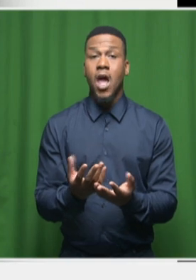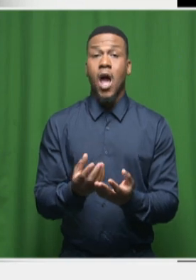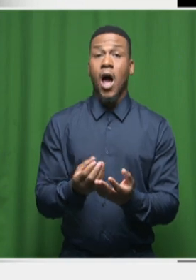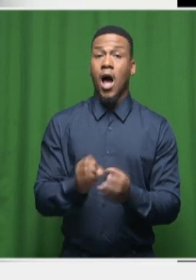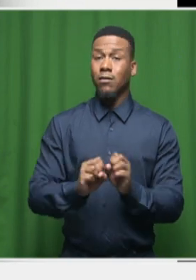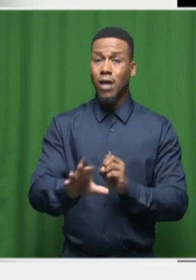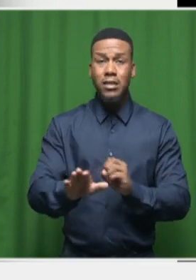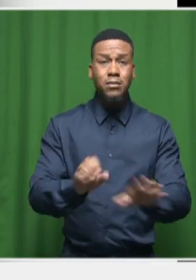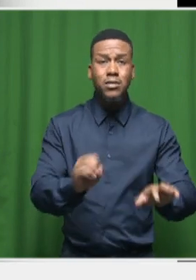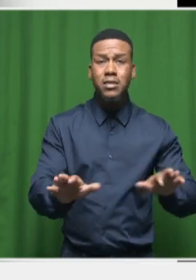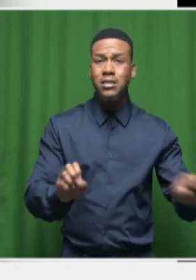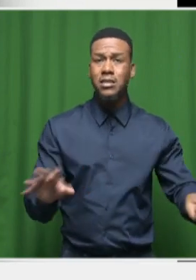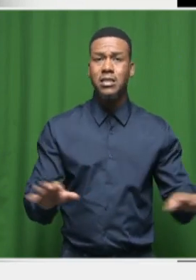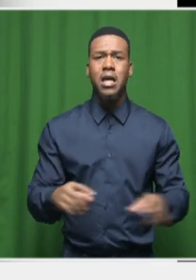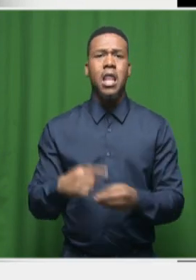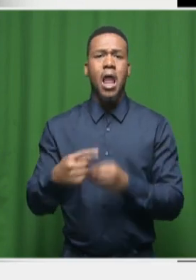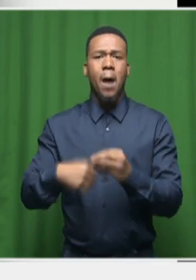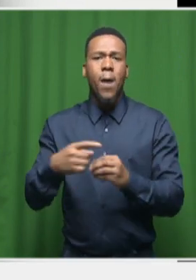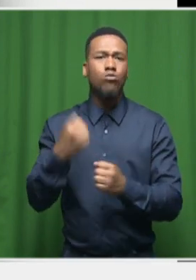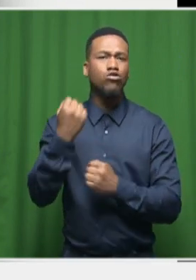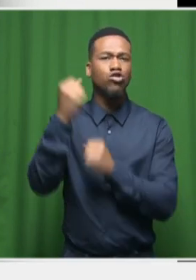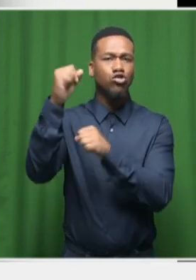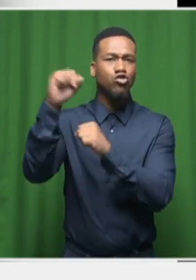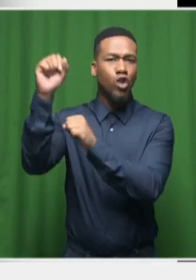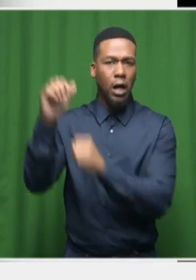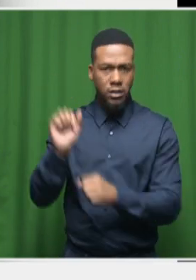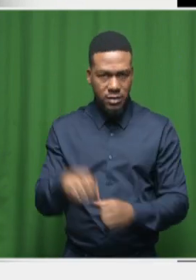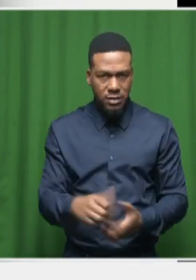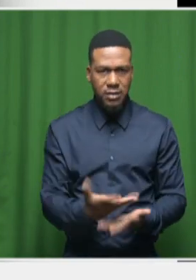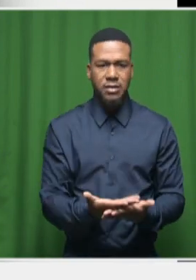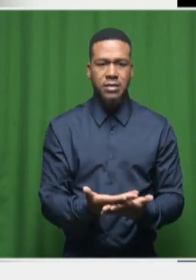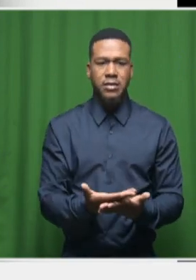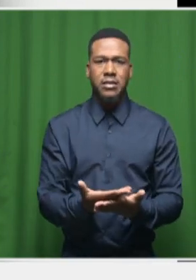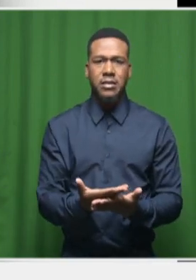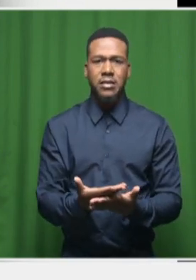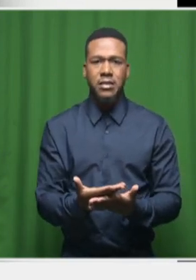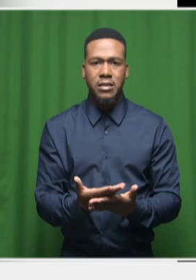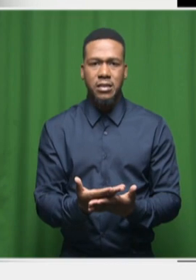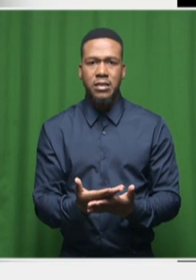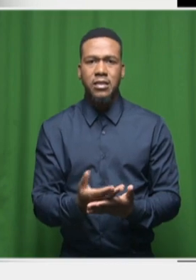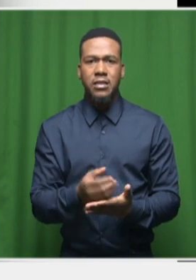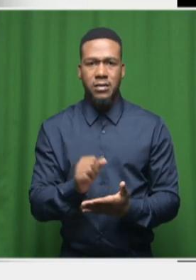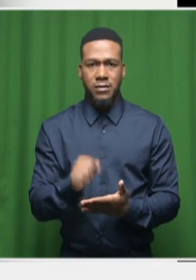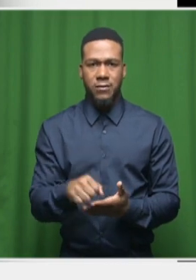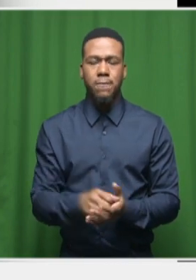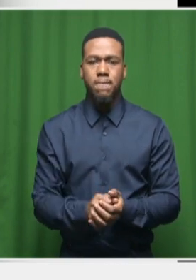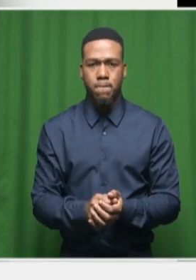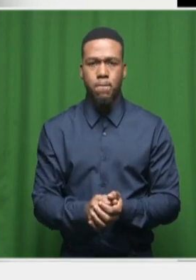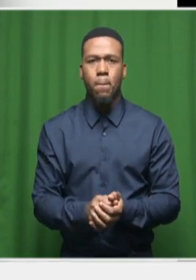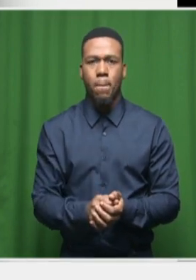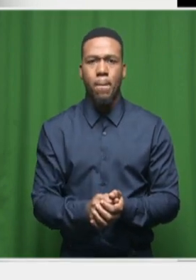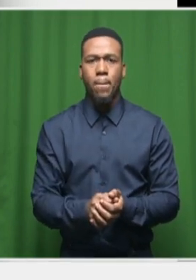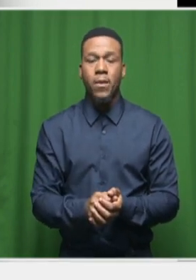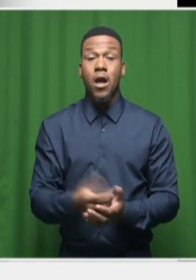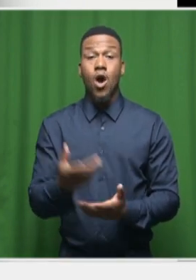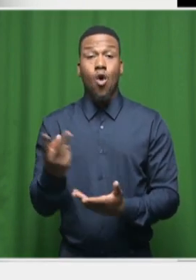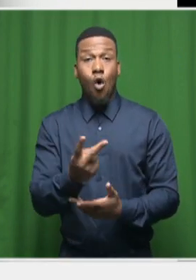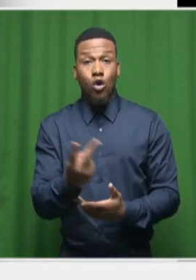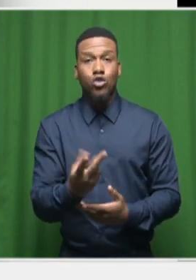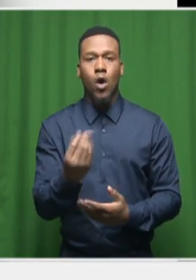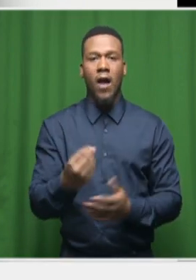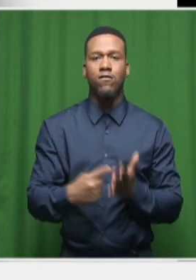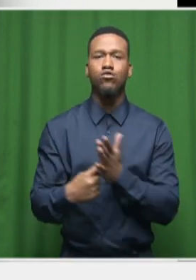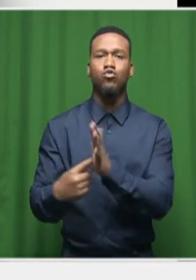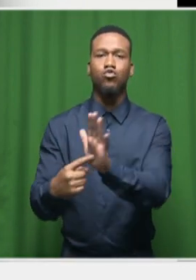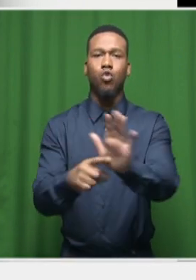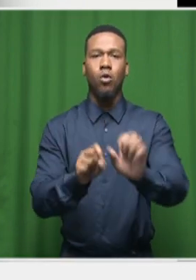exhibitions of the 1973 strikes. We've got Broken Land and coming through from Greenpeace, as well as an exhibition